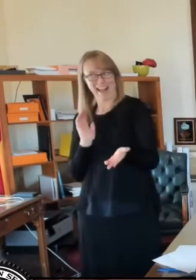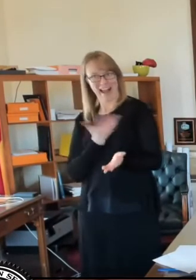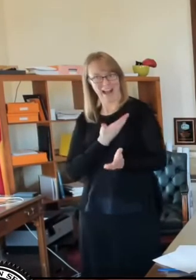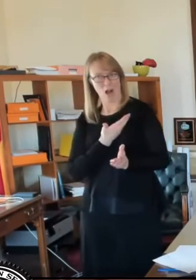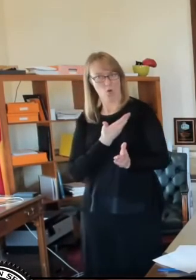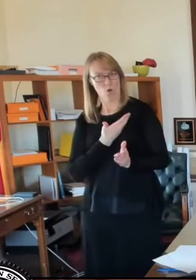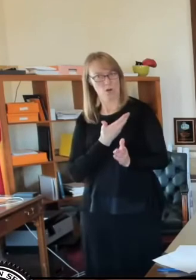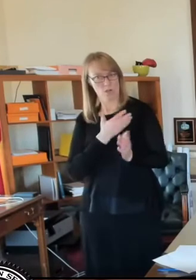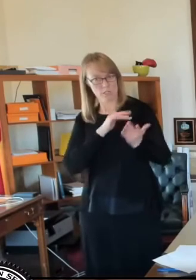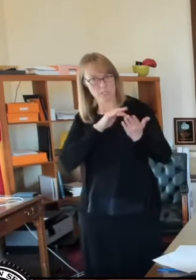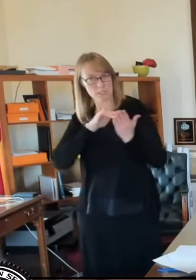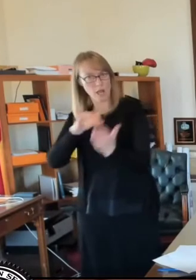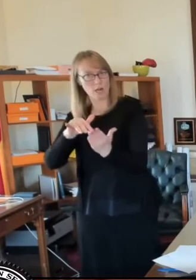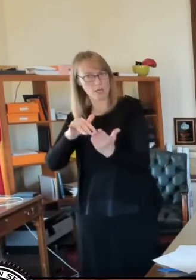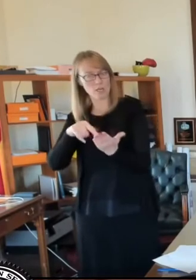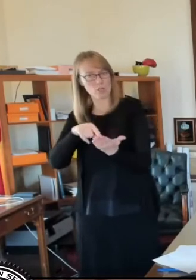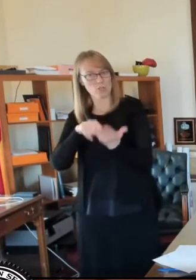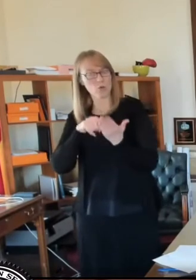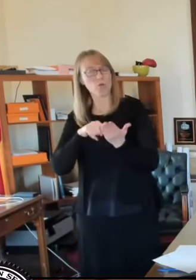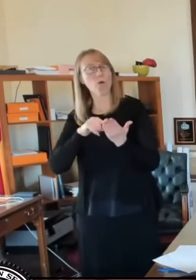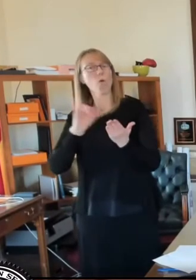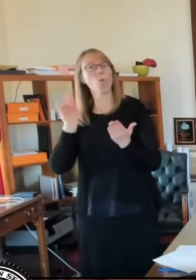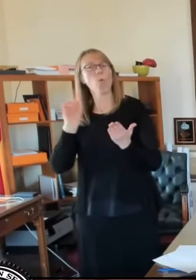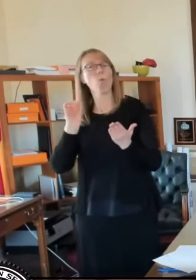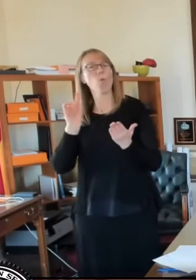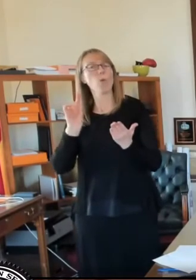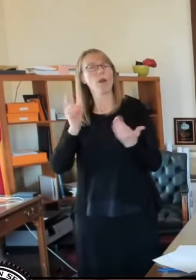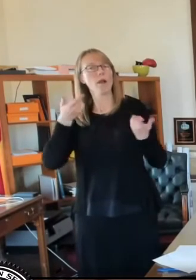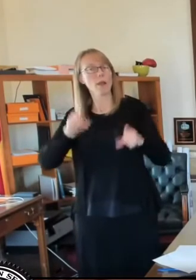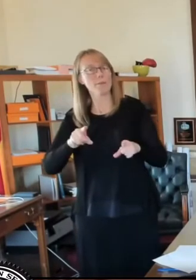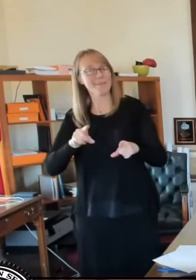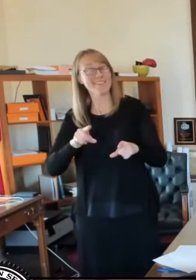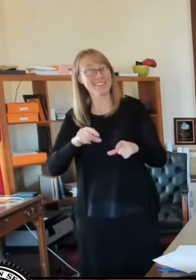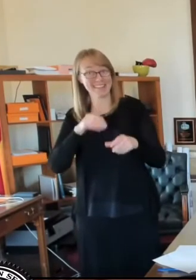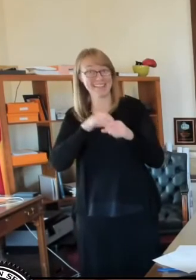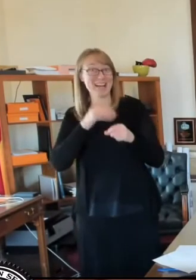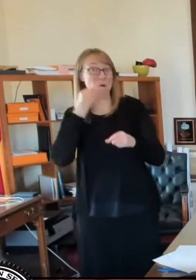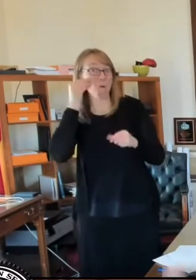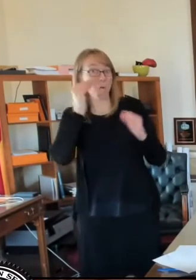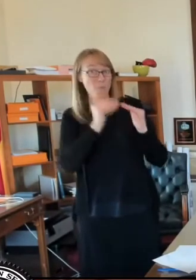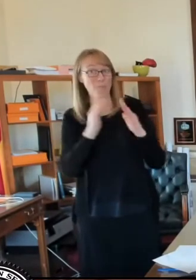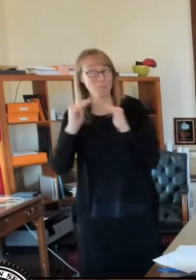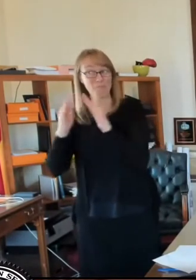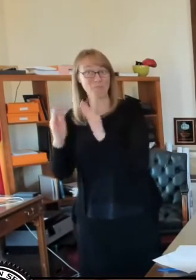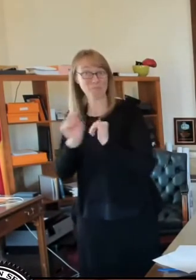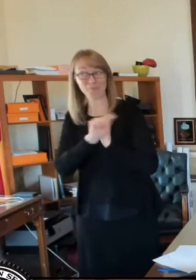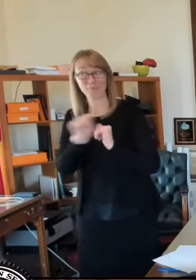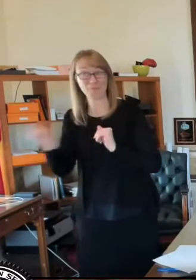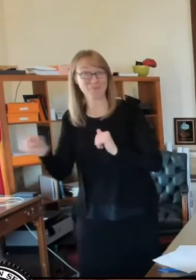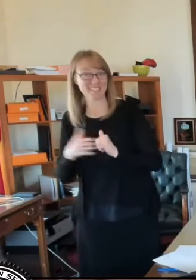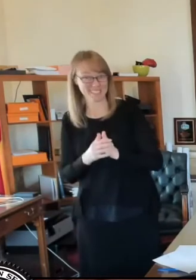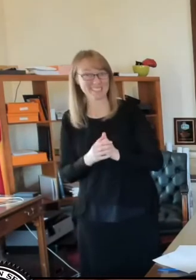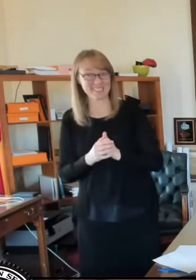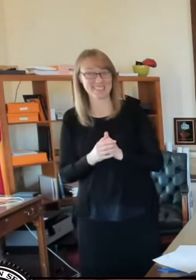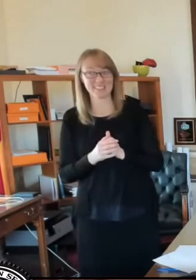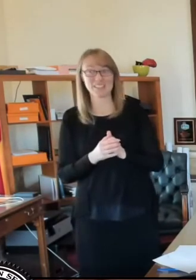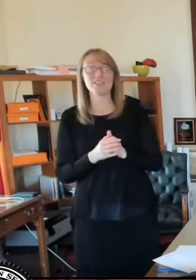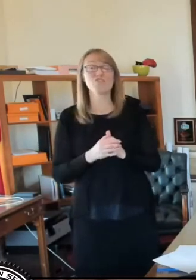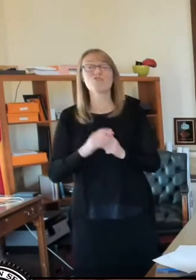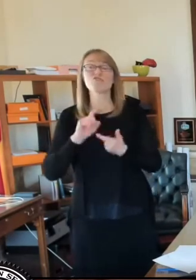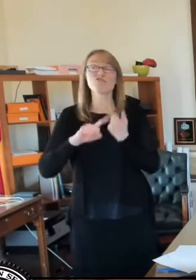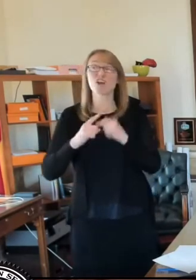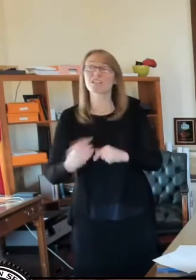the events that are spreading this virus are happening at home. They're happening, you know, with neighbors. They're happening with